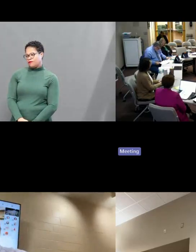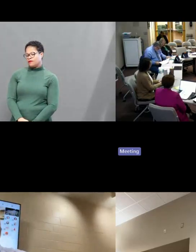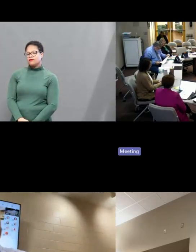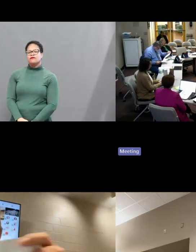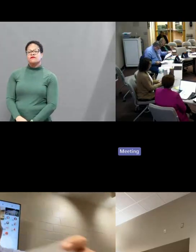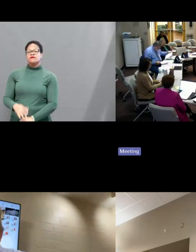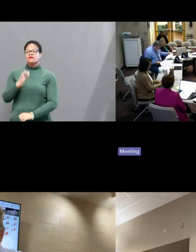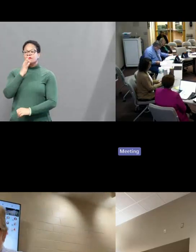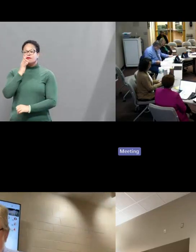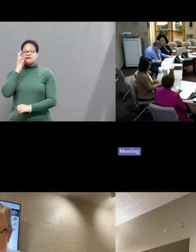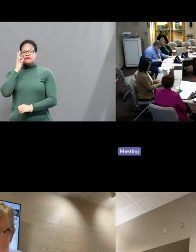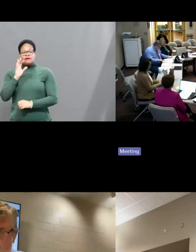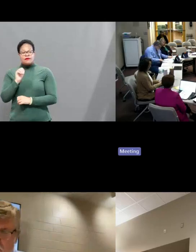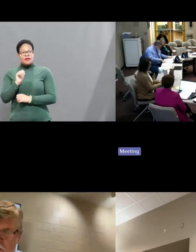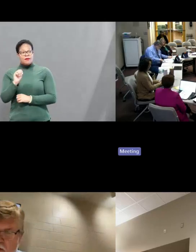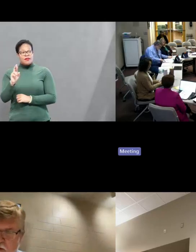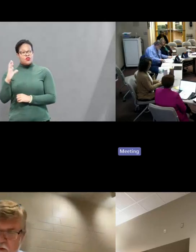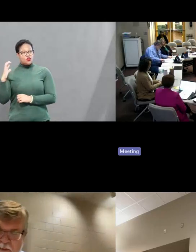Mr. Chairman, Yes.